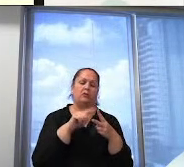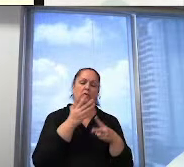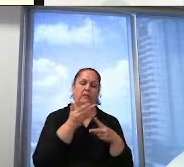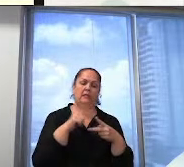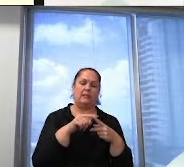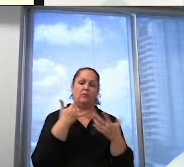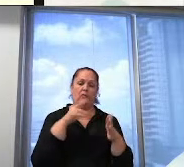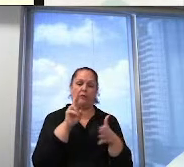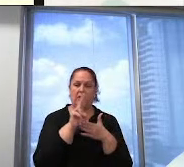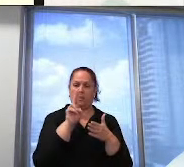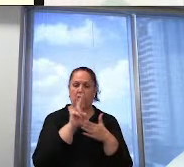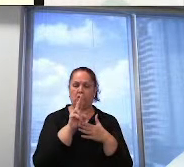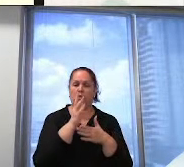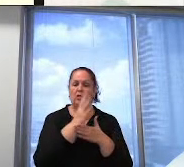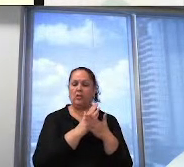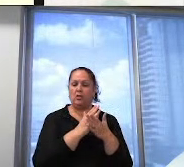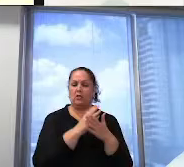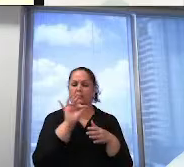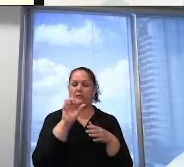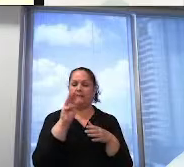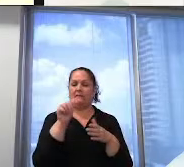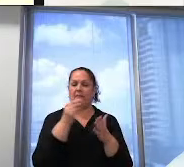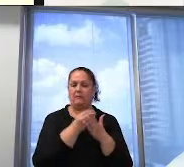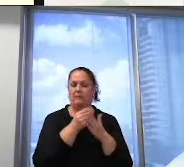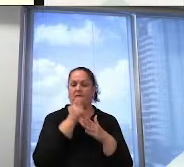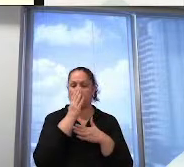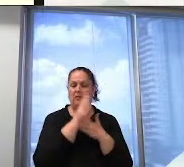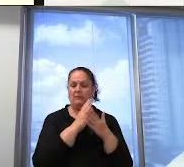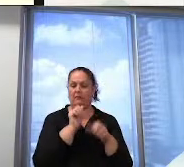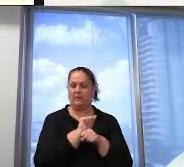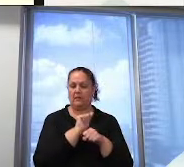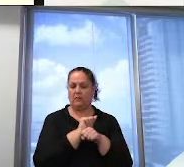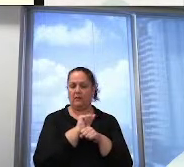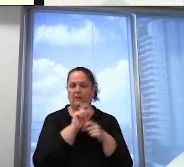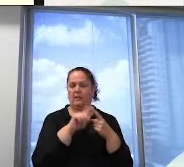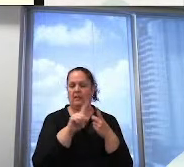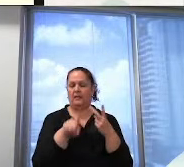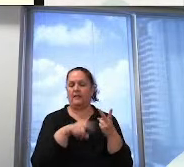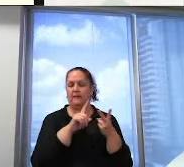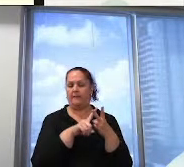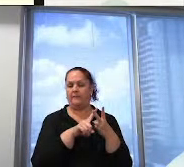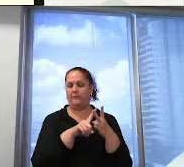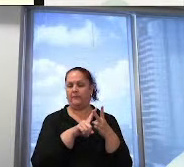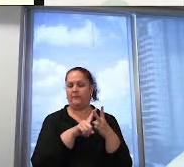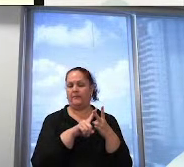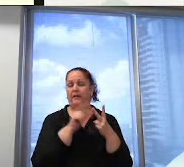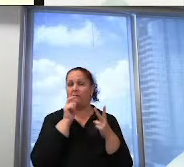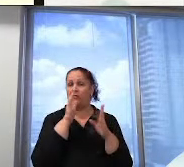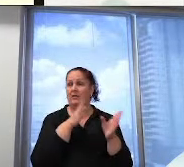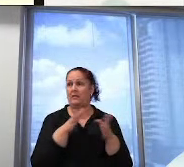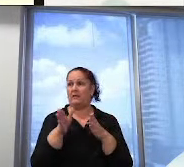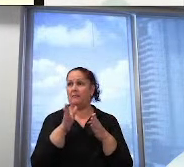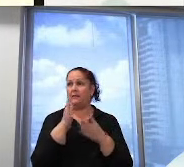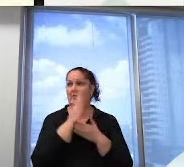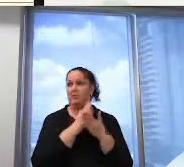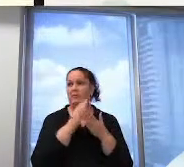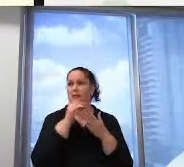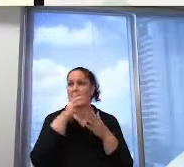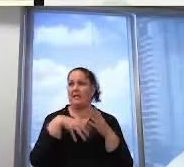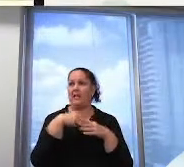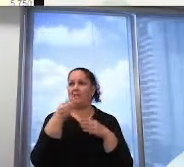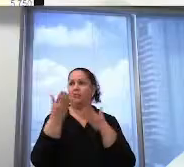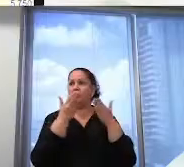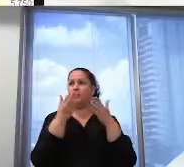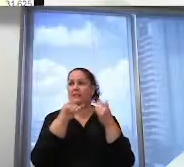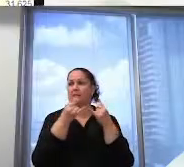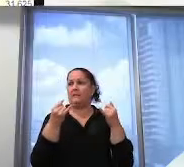twofold. First is we are utilizing some of the FEMA funds for some of the work, and the other one is as part of the plan. Some of these out